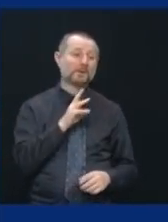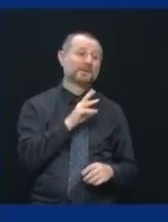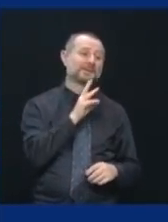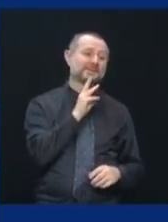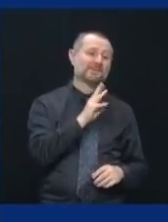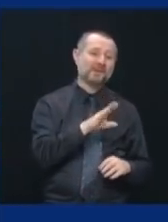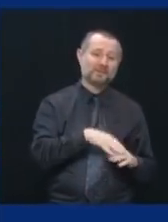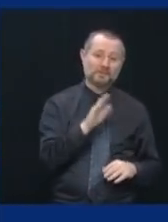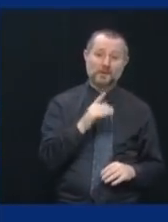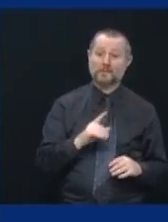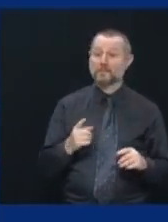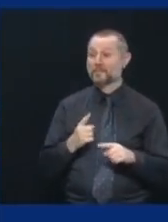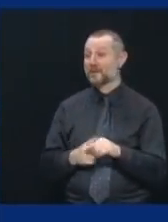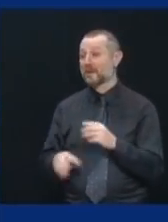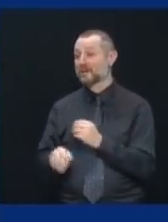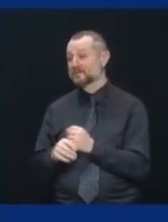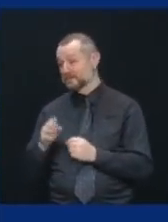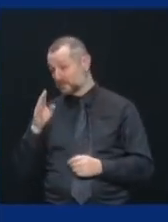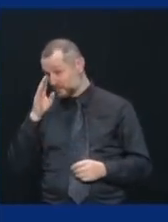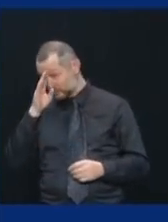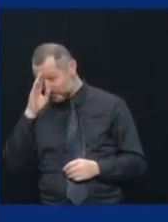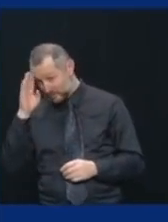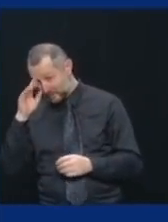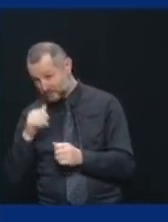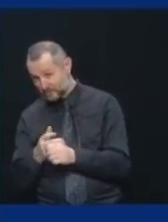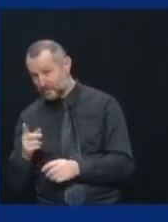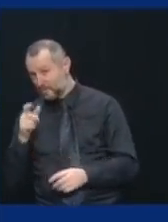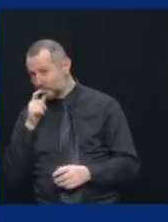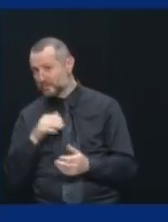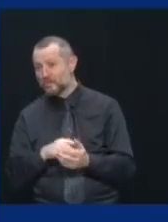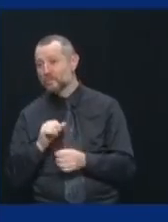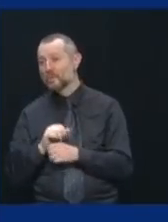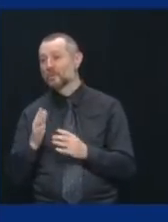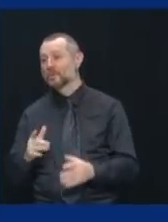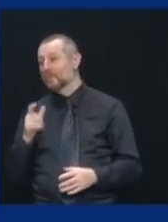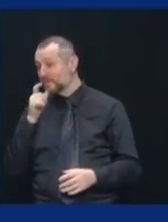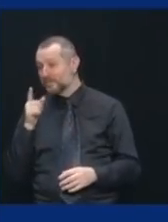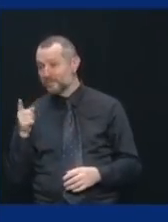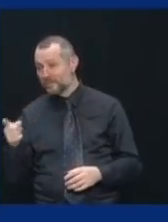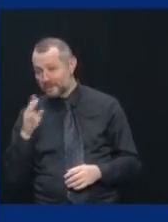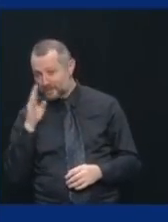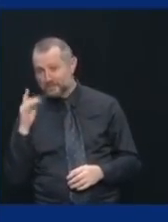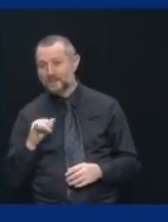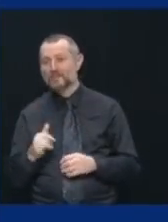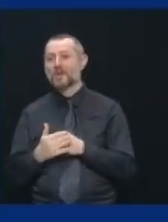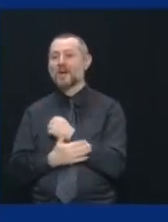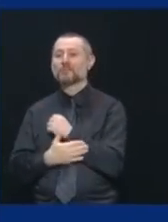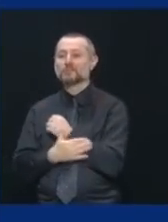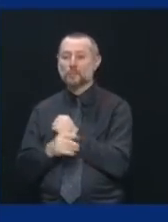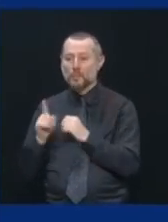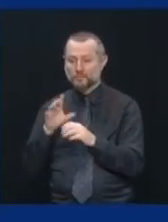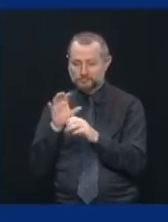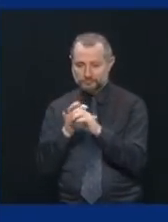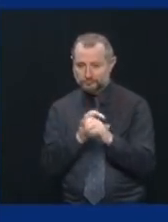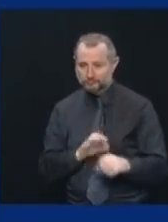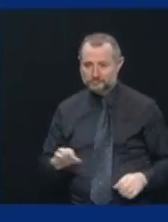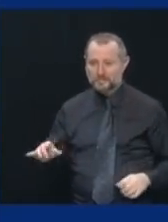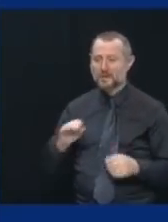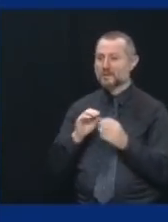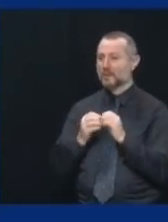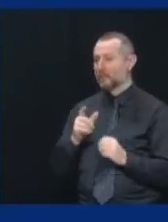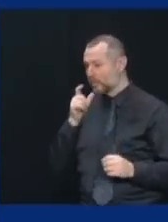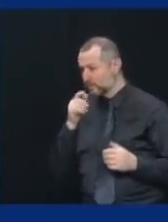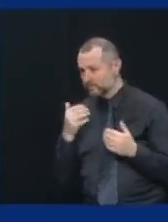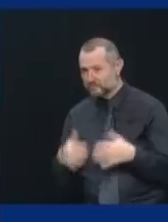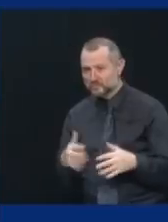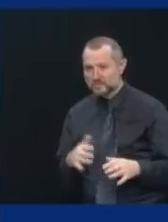the hospital tracker, so you can see the hospital workers by region and broken down by county at the county level, and the nursing homes. So yes, we